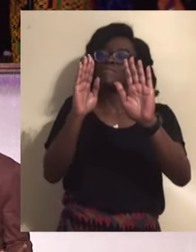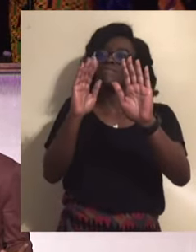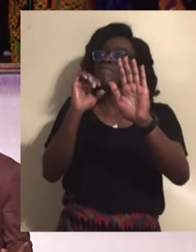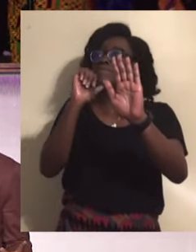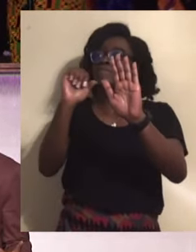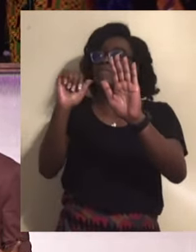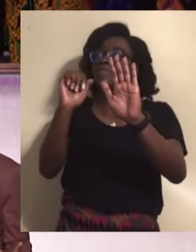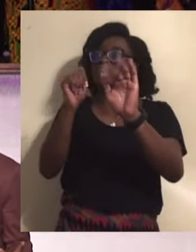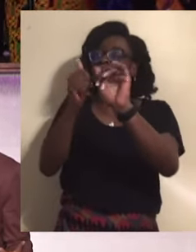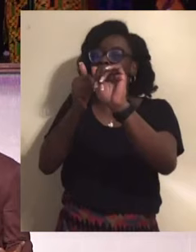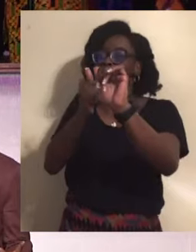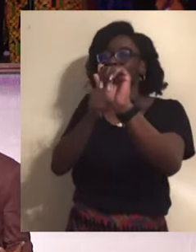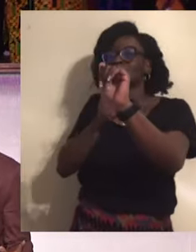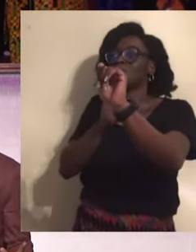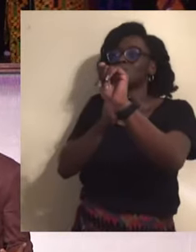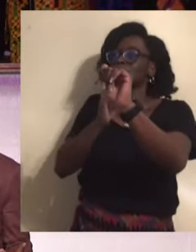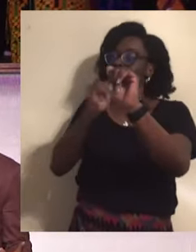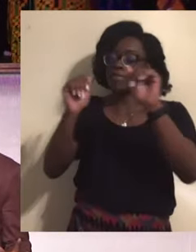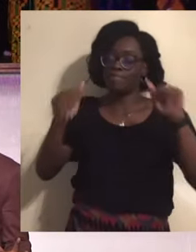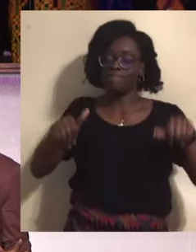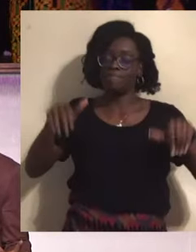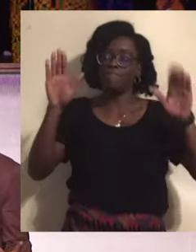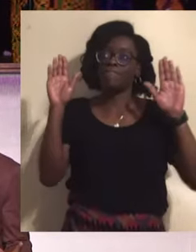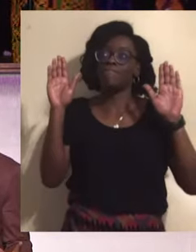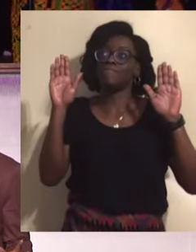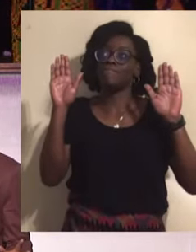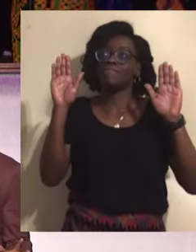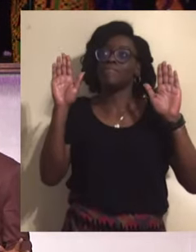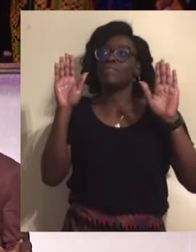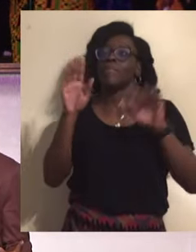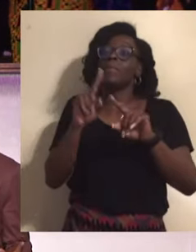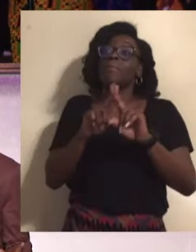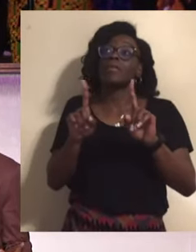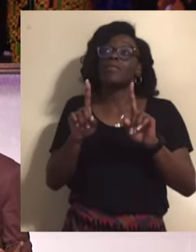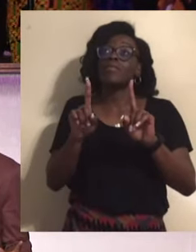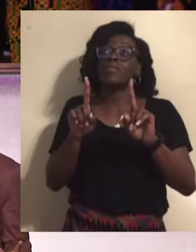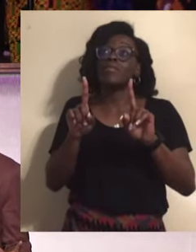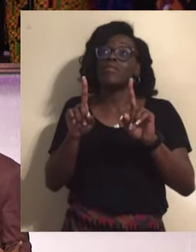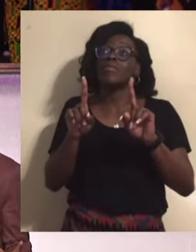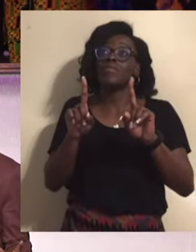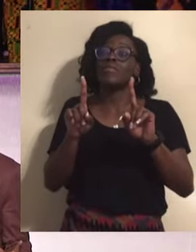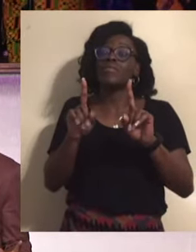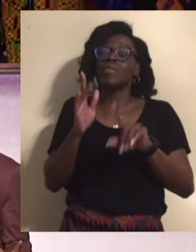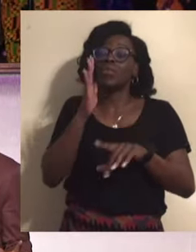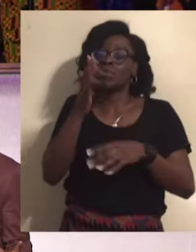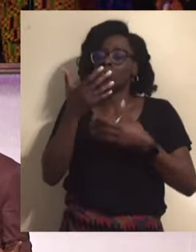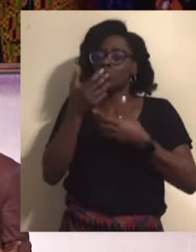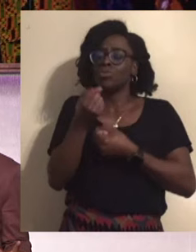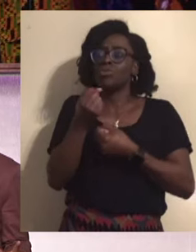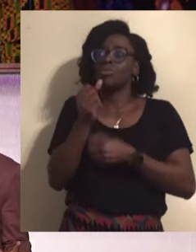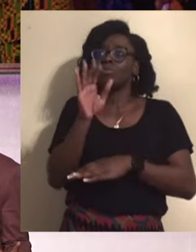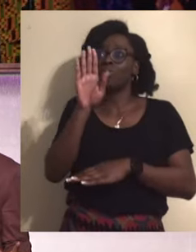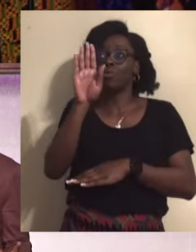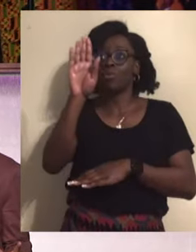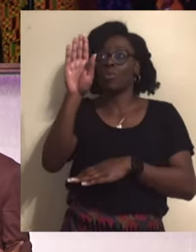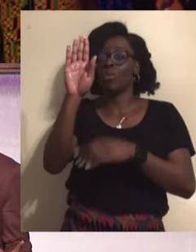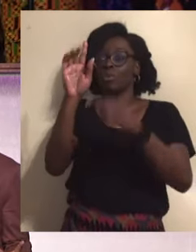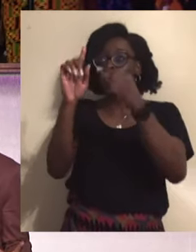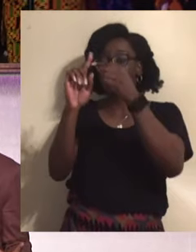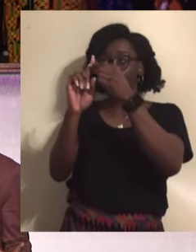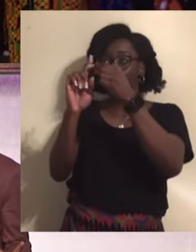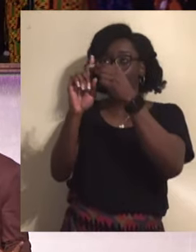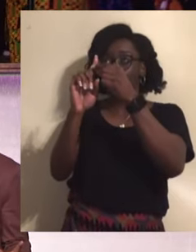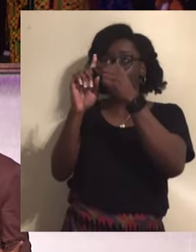up, but we will stand on your word. We will stand in your truth. We